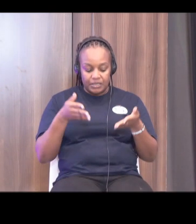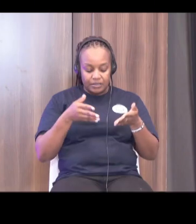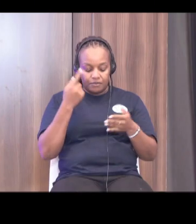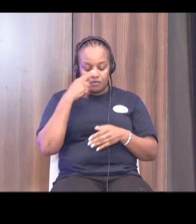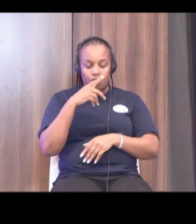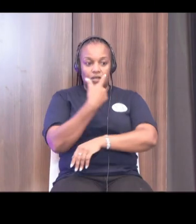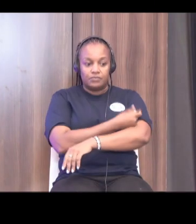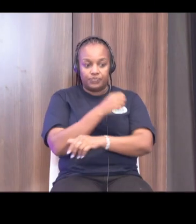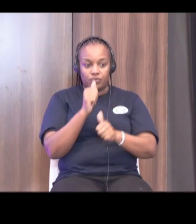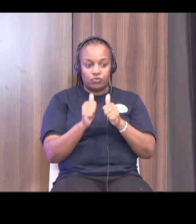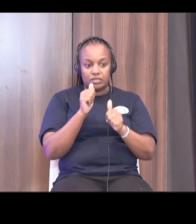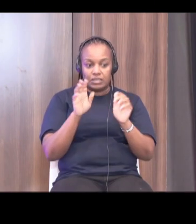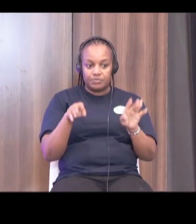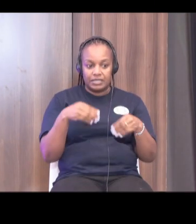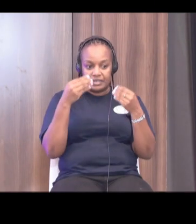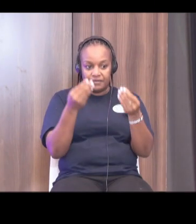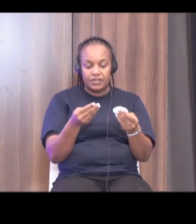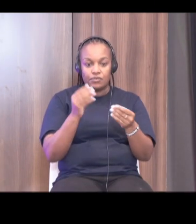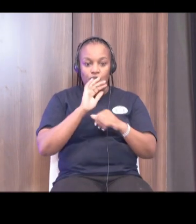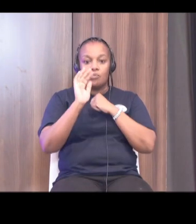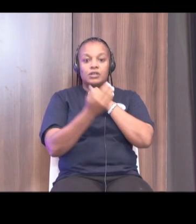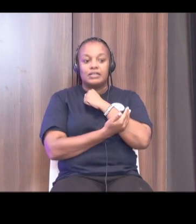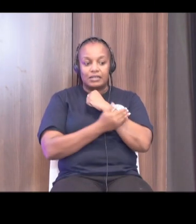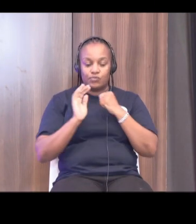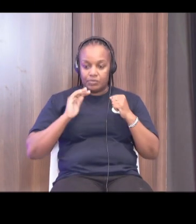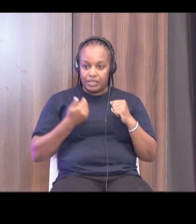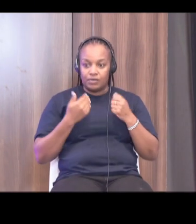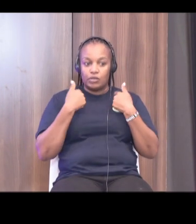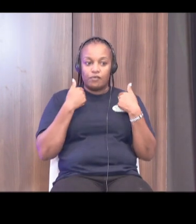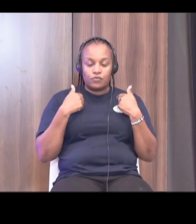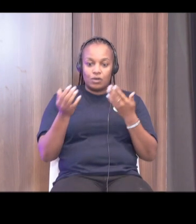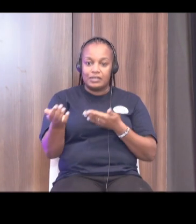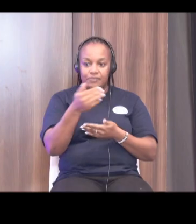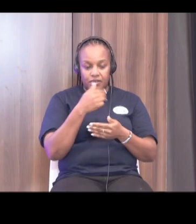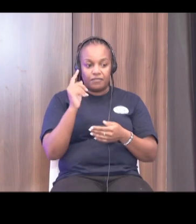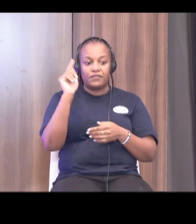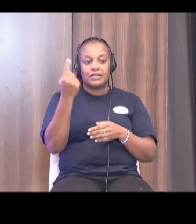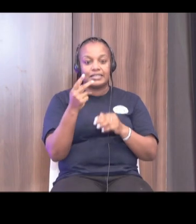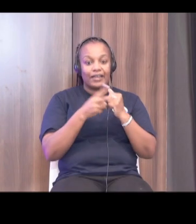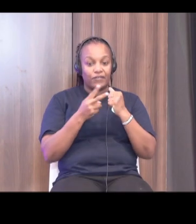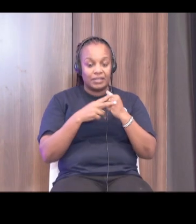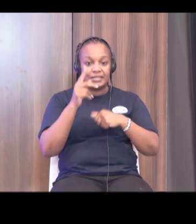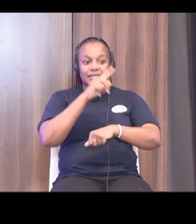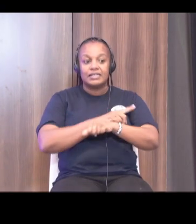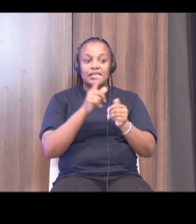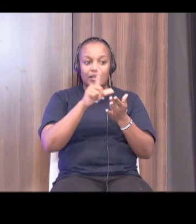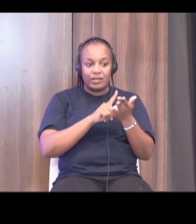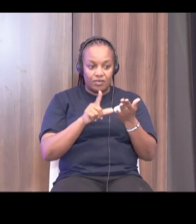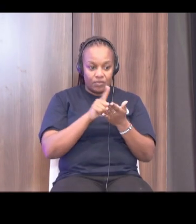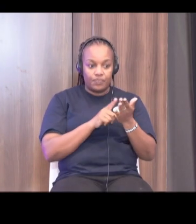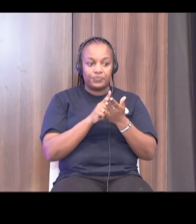when administered to healthy pregnant women. We are collecting, of course, for the first 7 days post-vaccination, local and